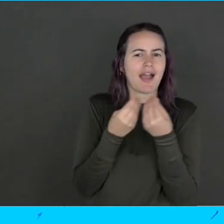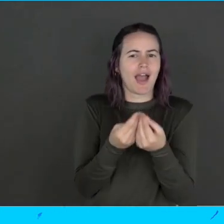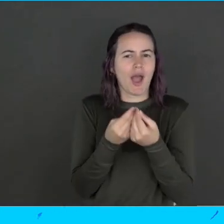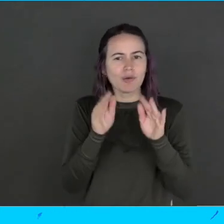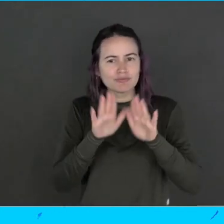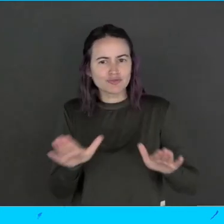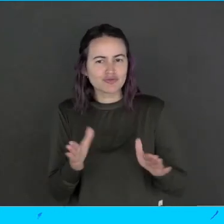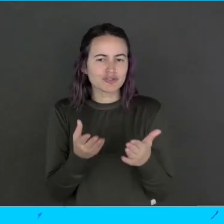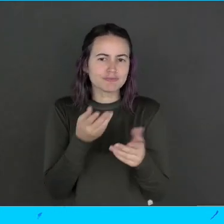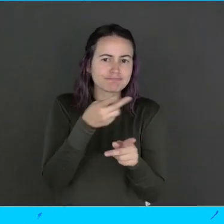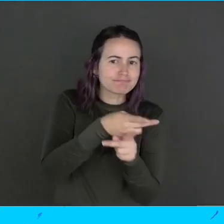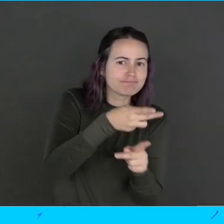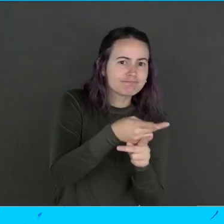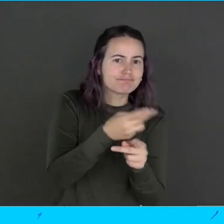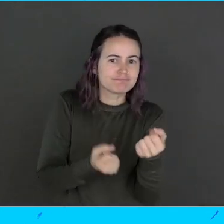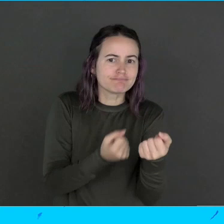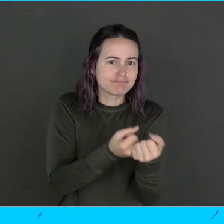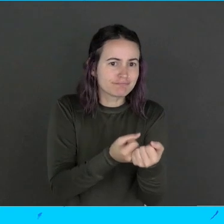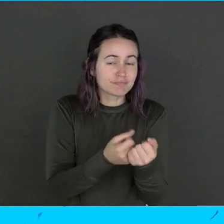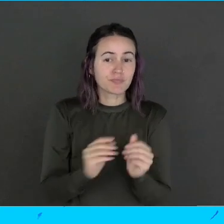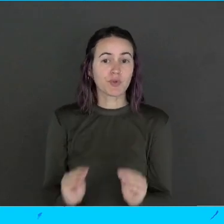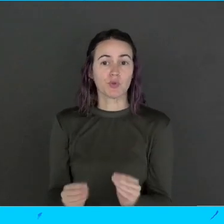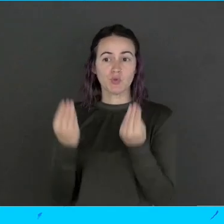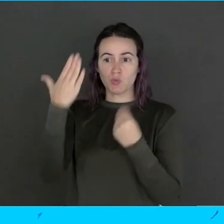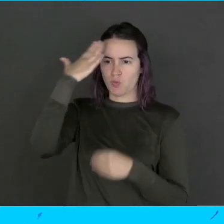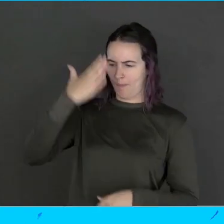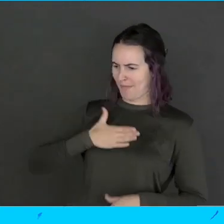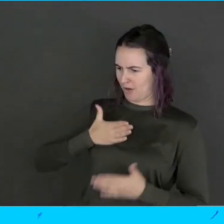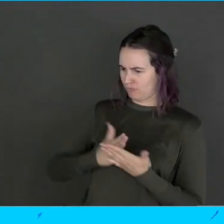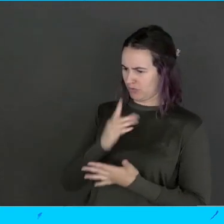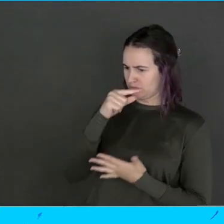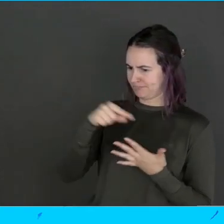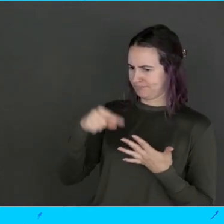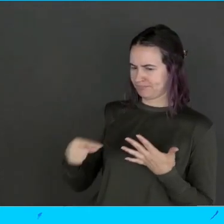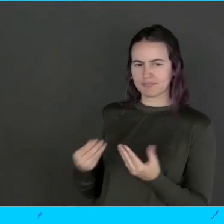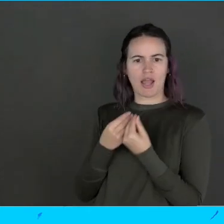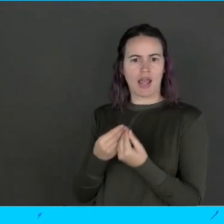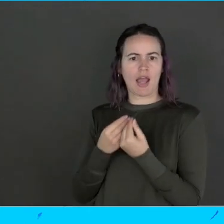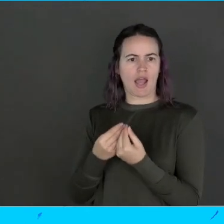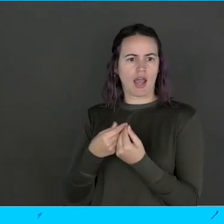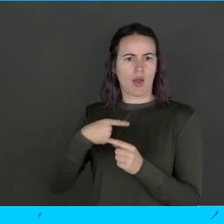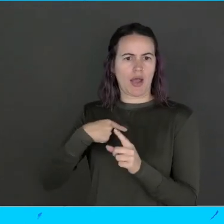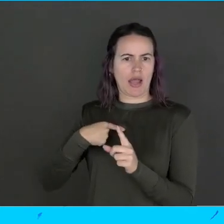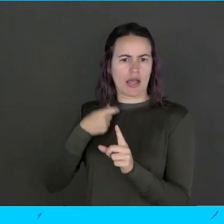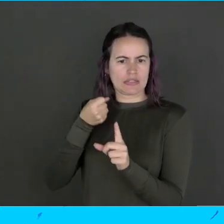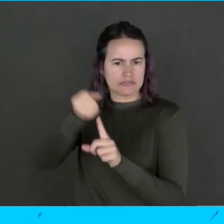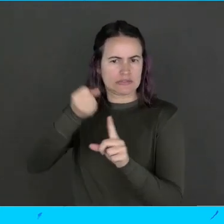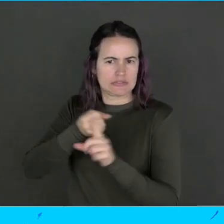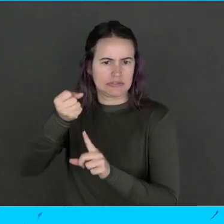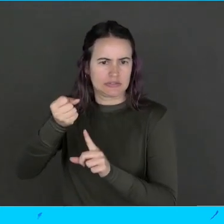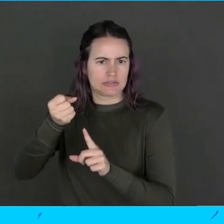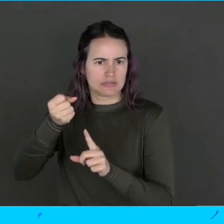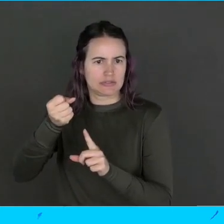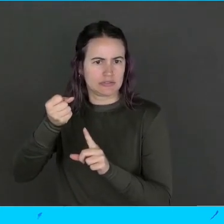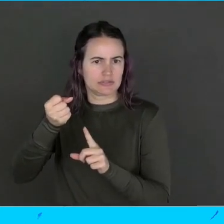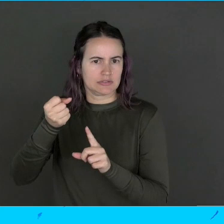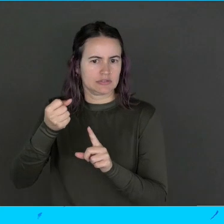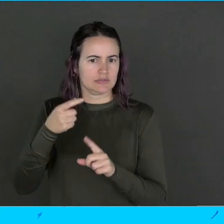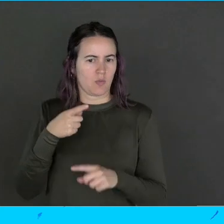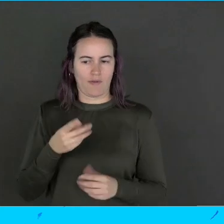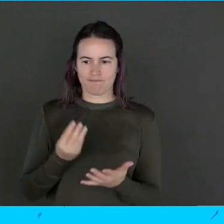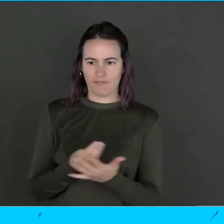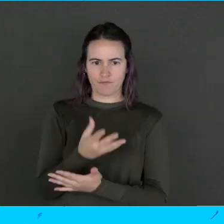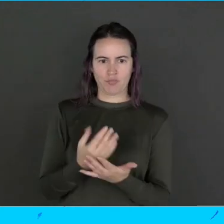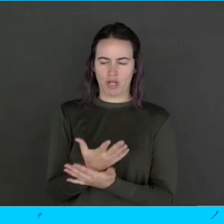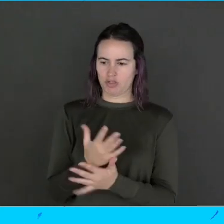people to understand and defend their rights. In emergencies, it's a valuable source of real-time information, and around the